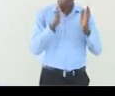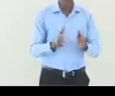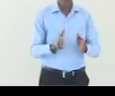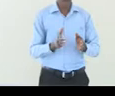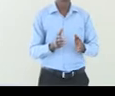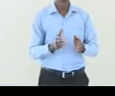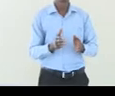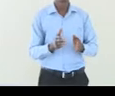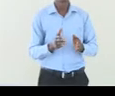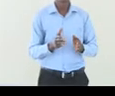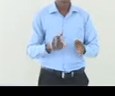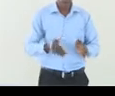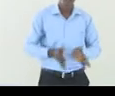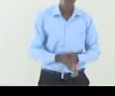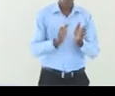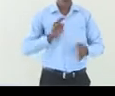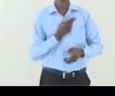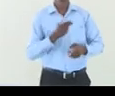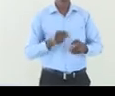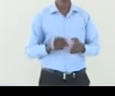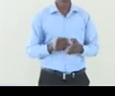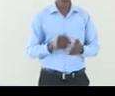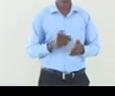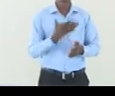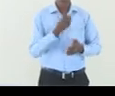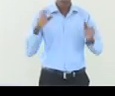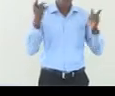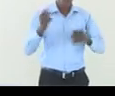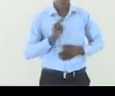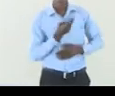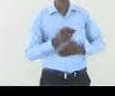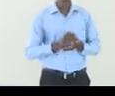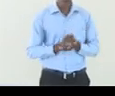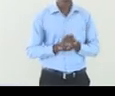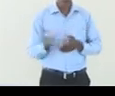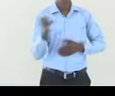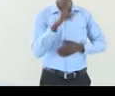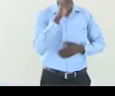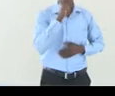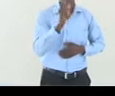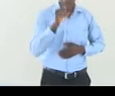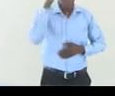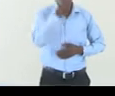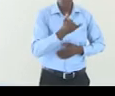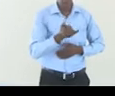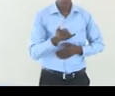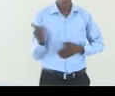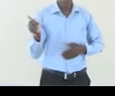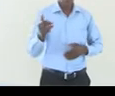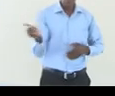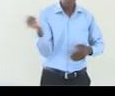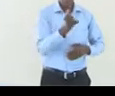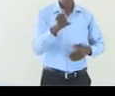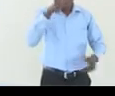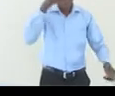religion commends such people. They are not fools. They are people who recognize that the physical